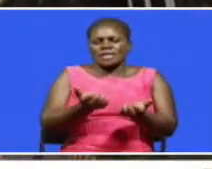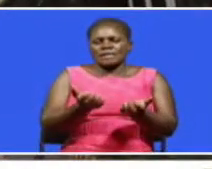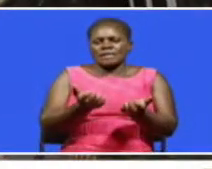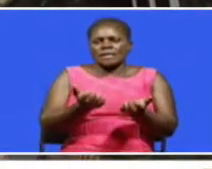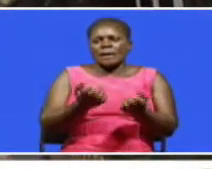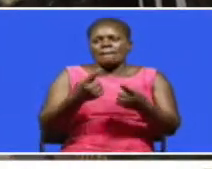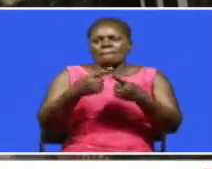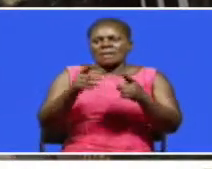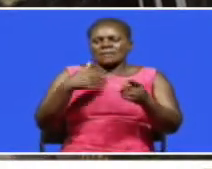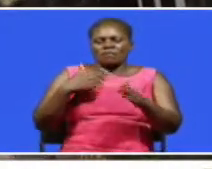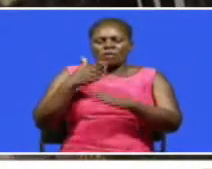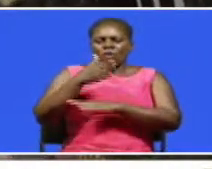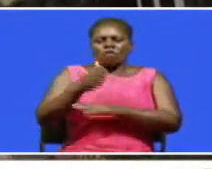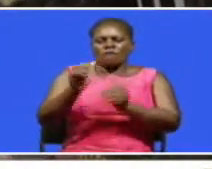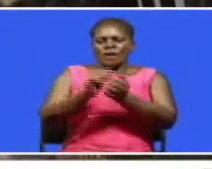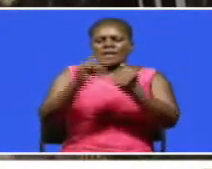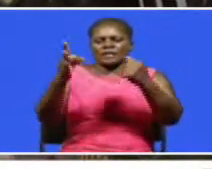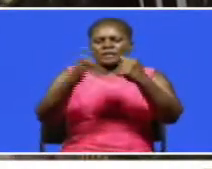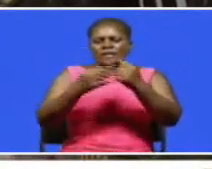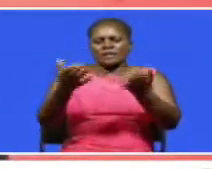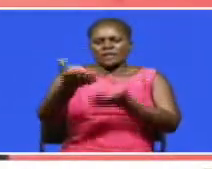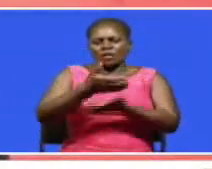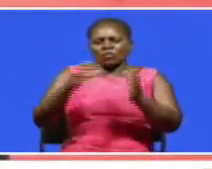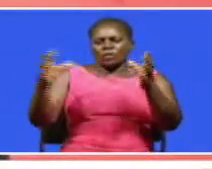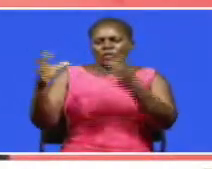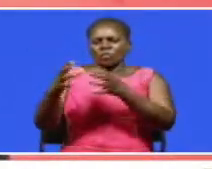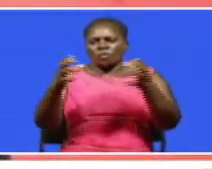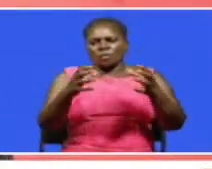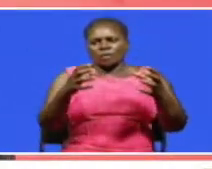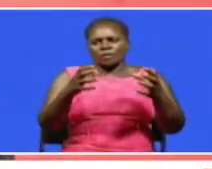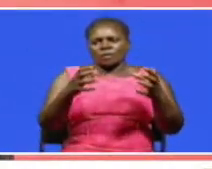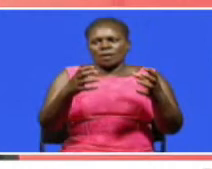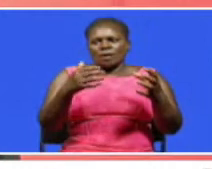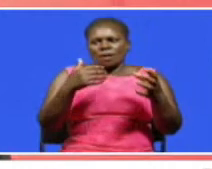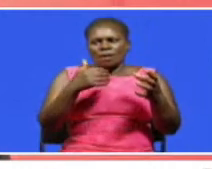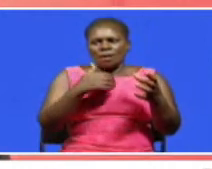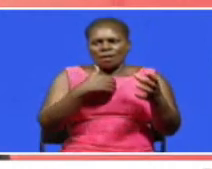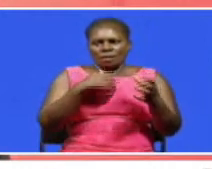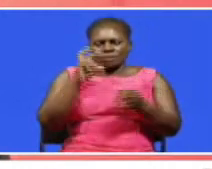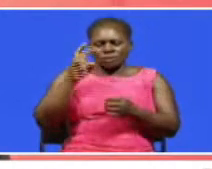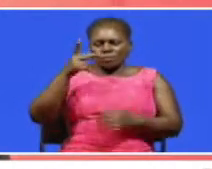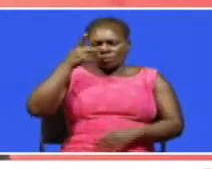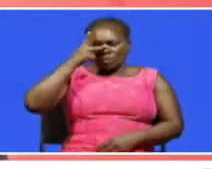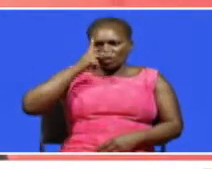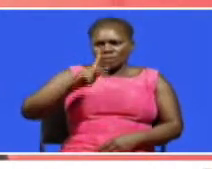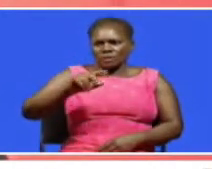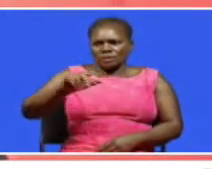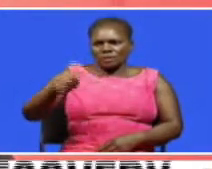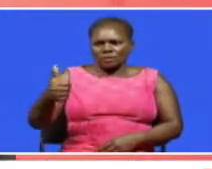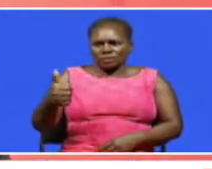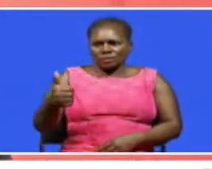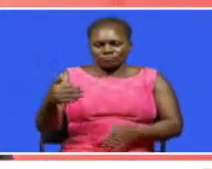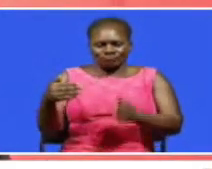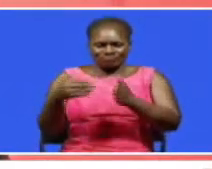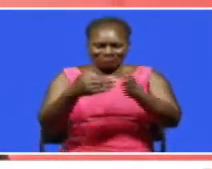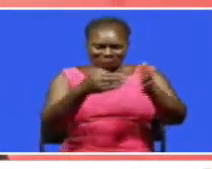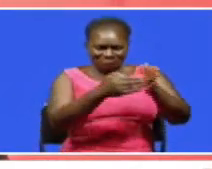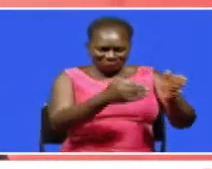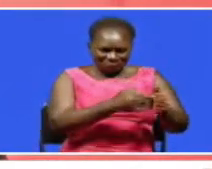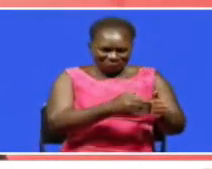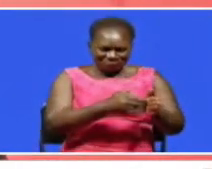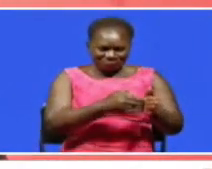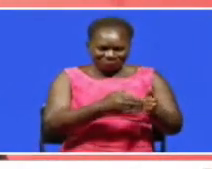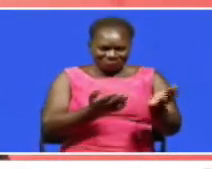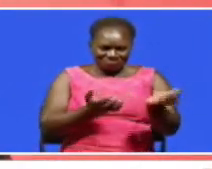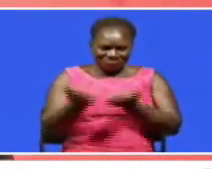despite having over 18 economic blocs. We started having inward-looking policies and therefore started hindering the growth